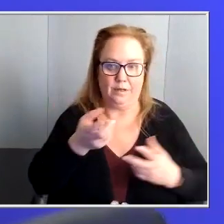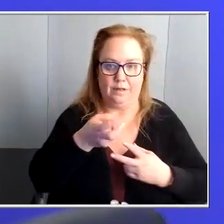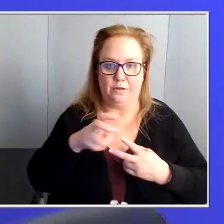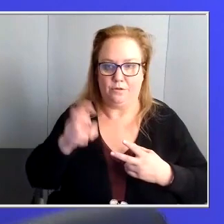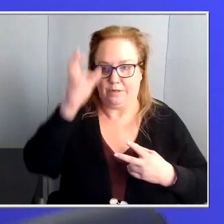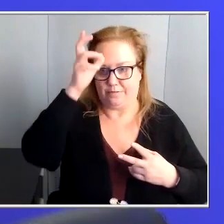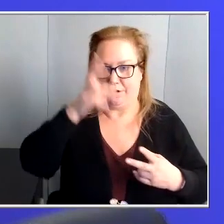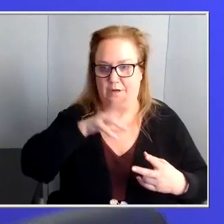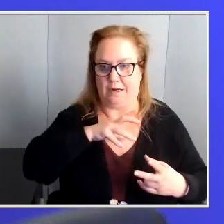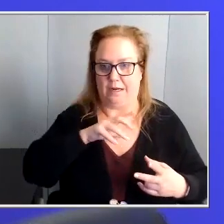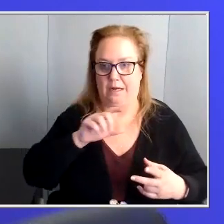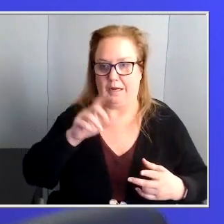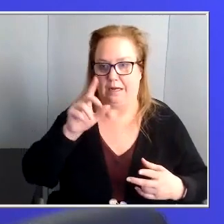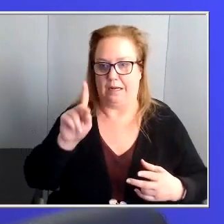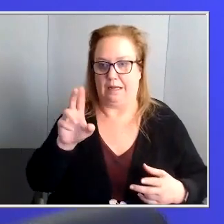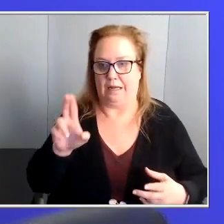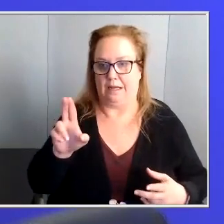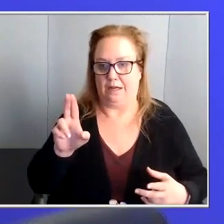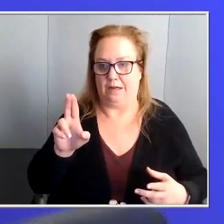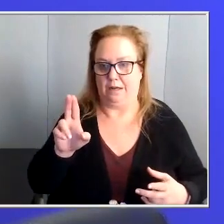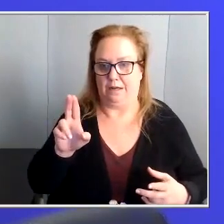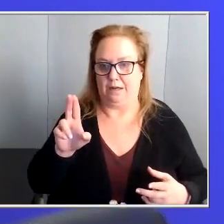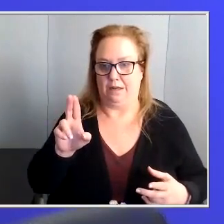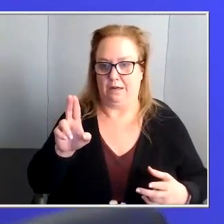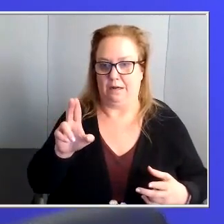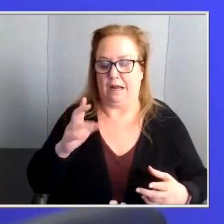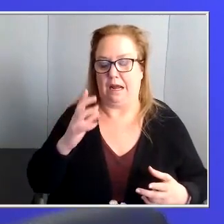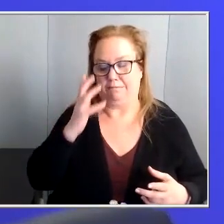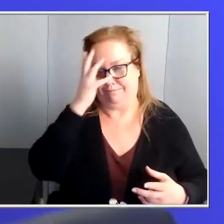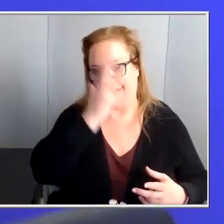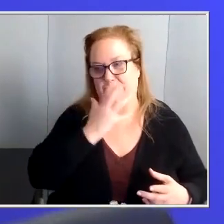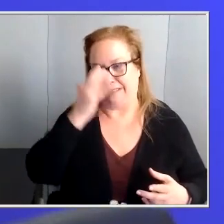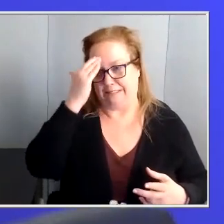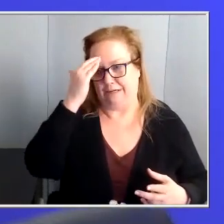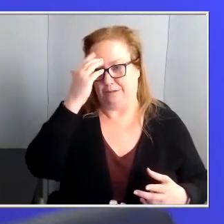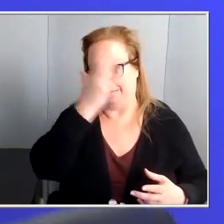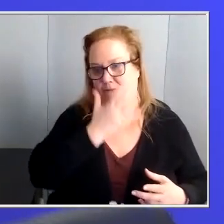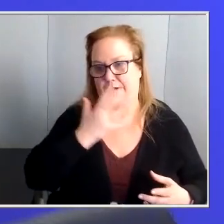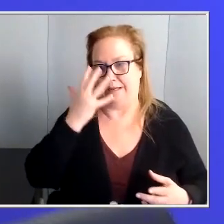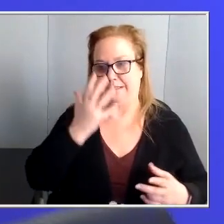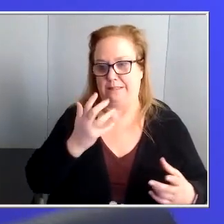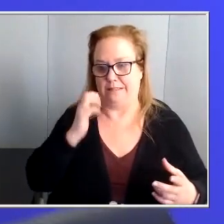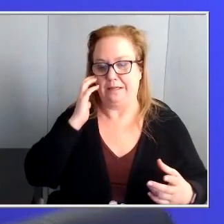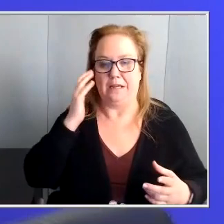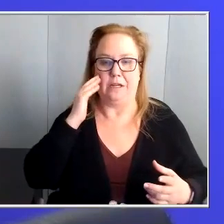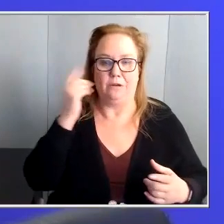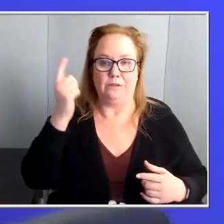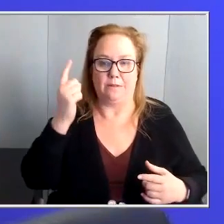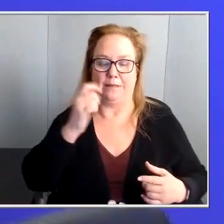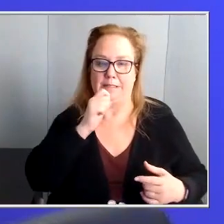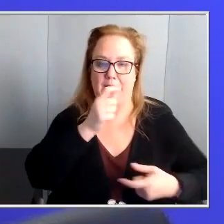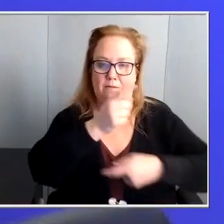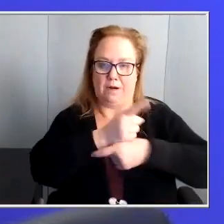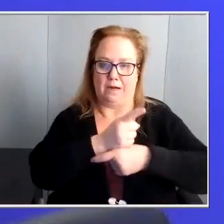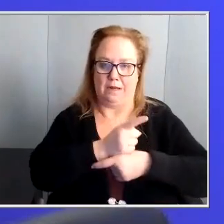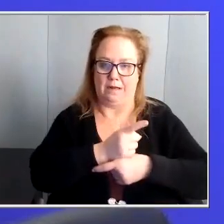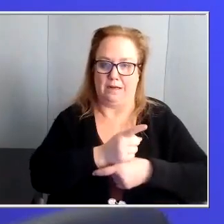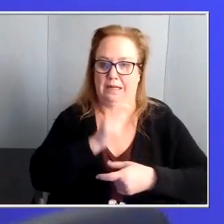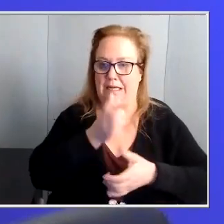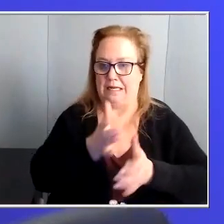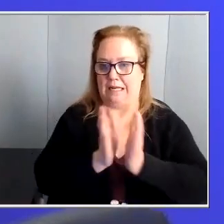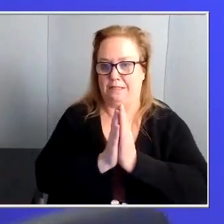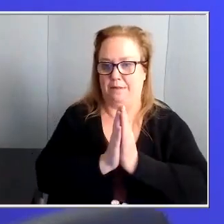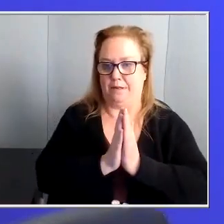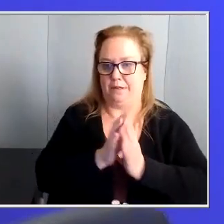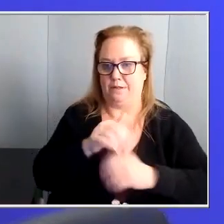here at KU, I'm a familiar face, was like, something's not right with you. And didn't even ask me, just took me